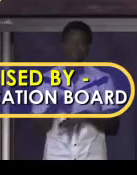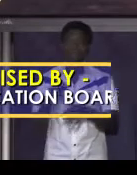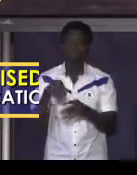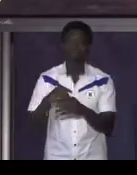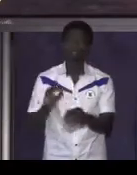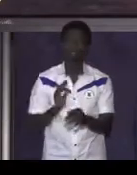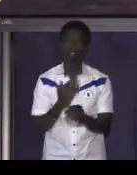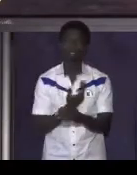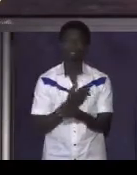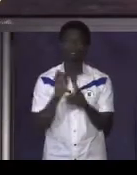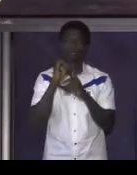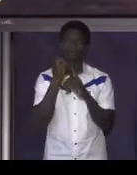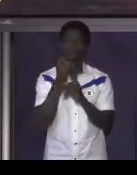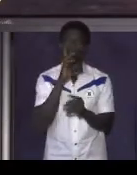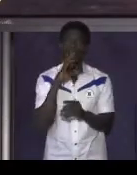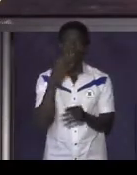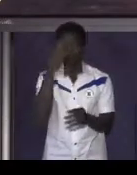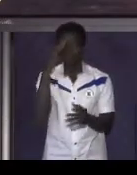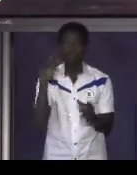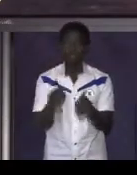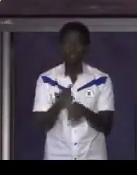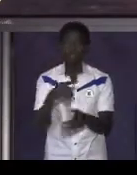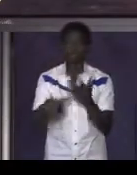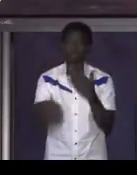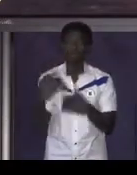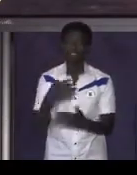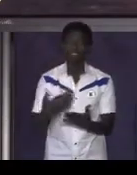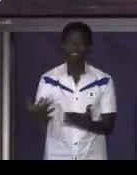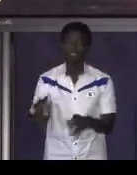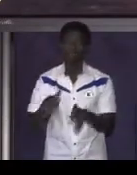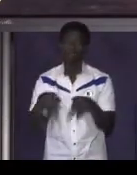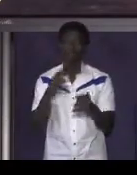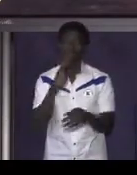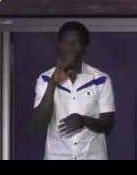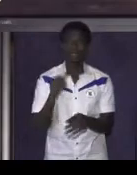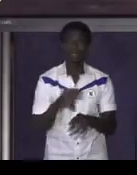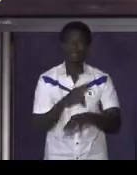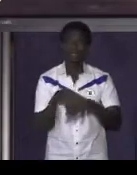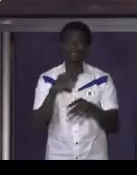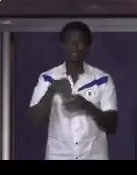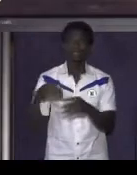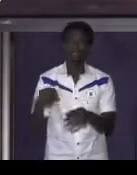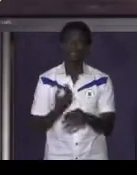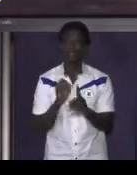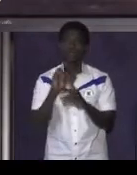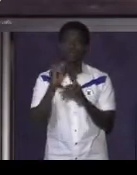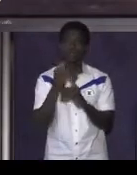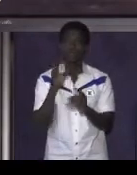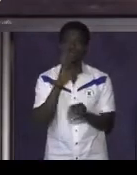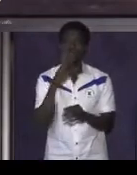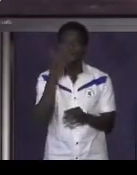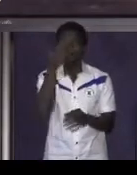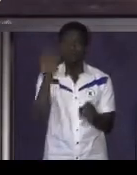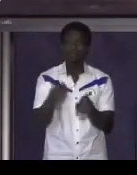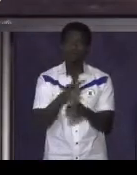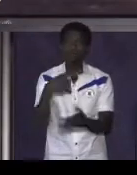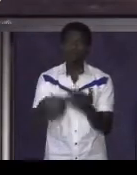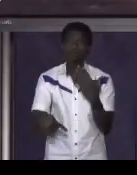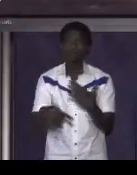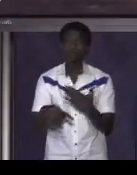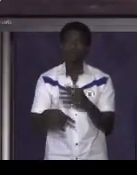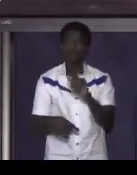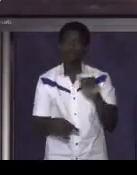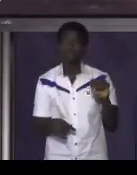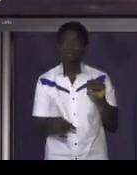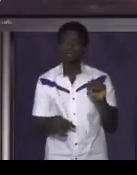our environment are known as what? The things provided by nature in our environment are known as what?